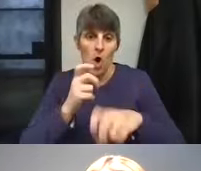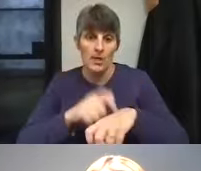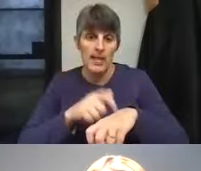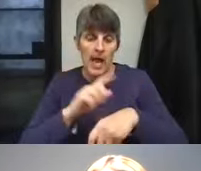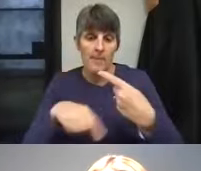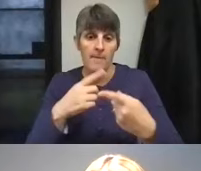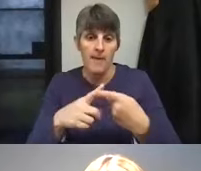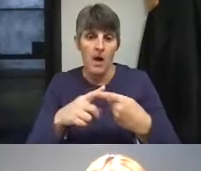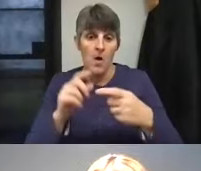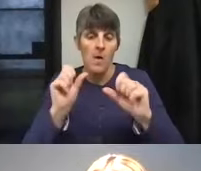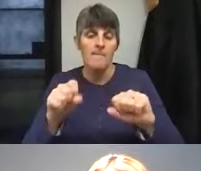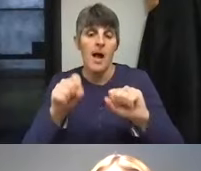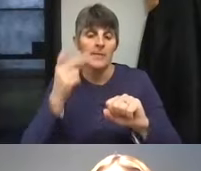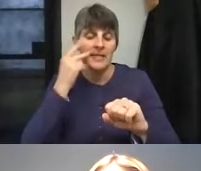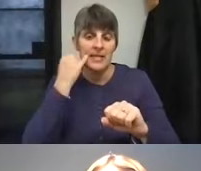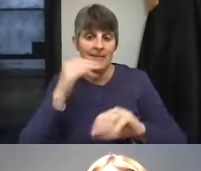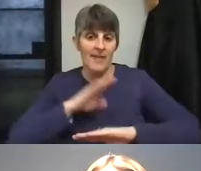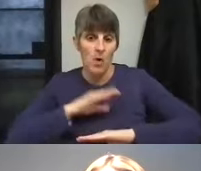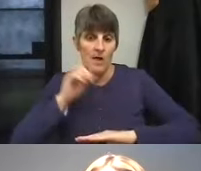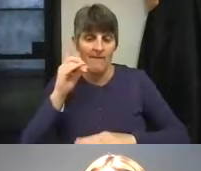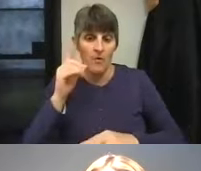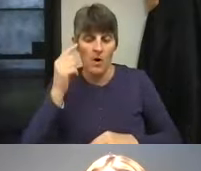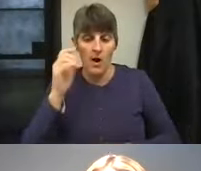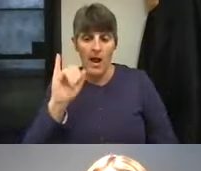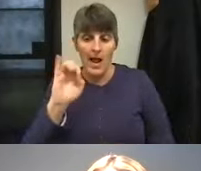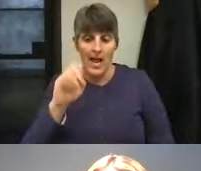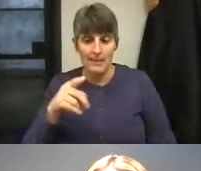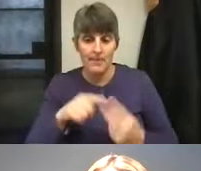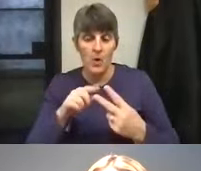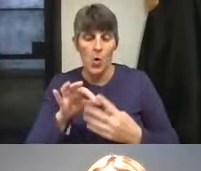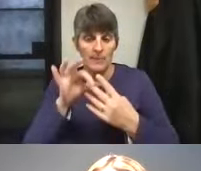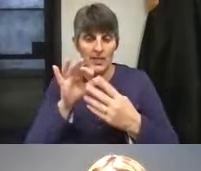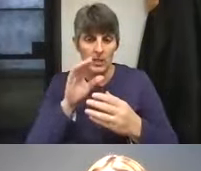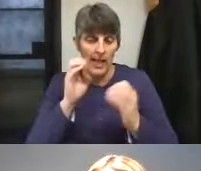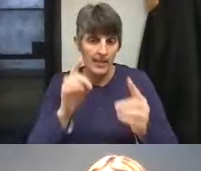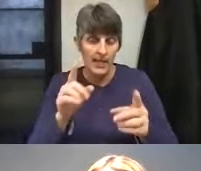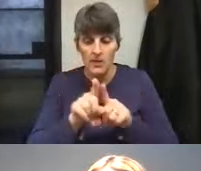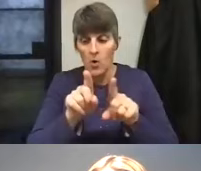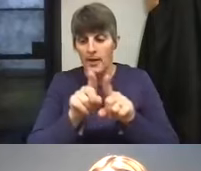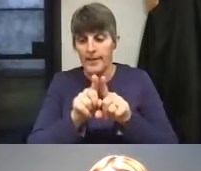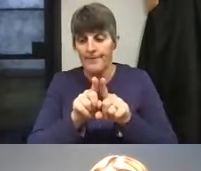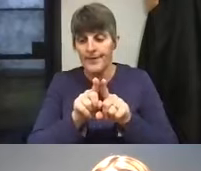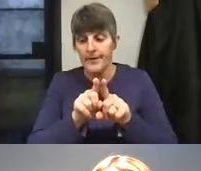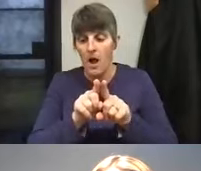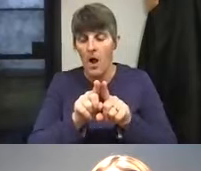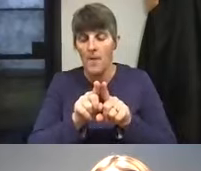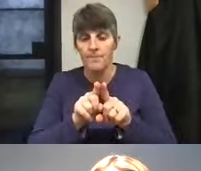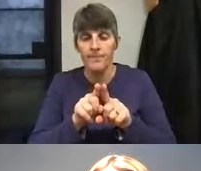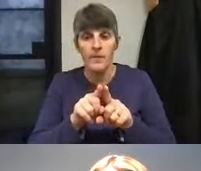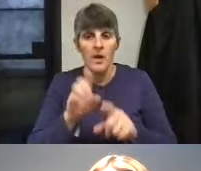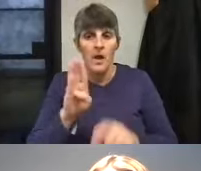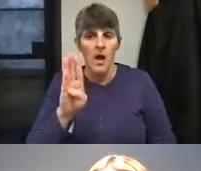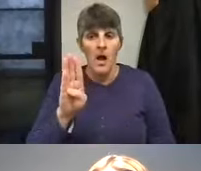about possibly seeing if they qualify for an IEP or special education, or even a BID, which is a